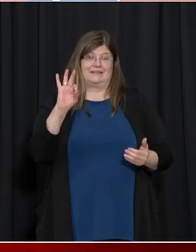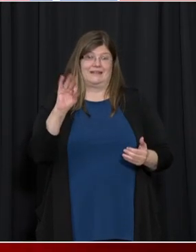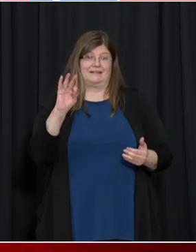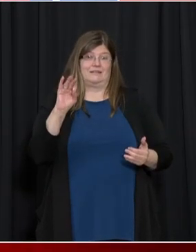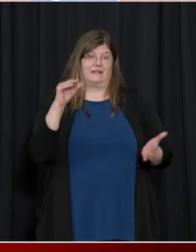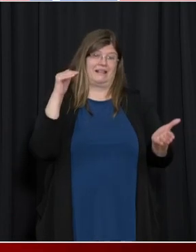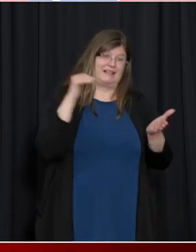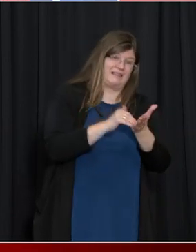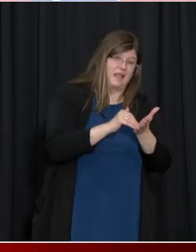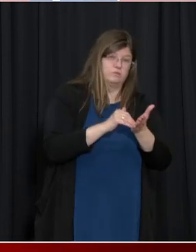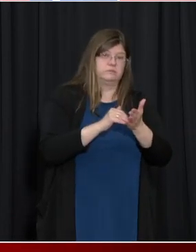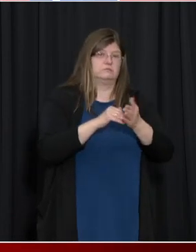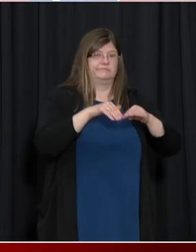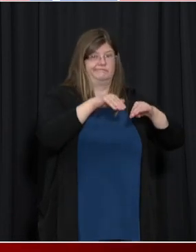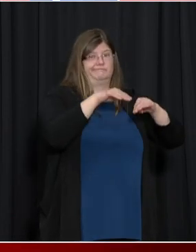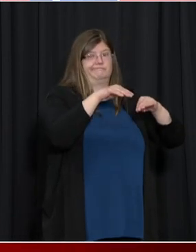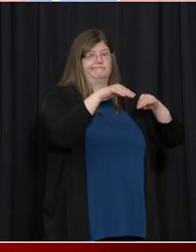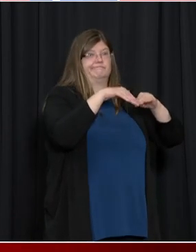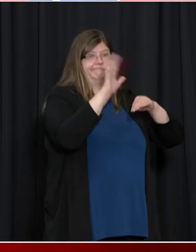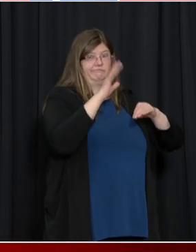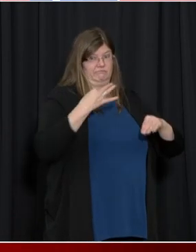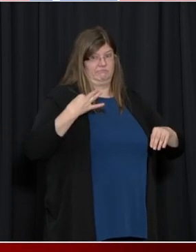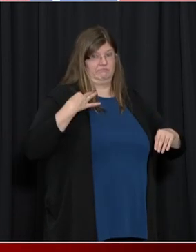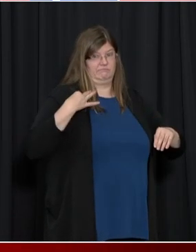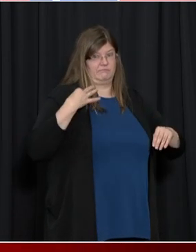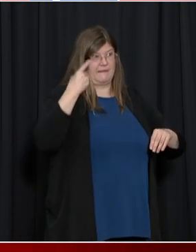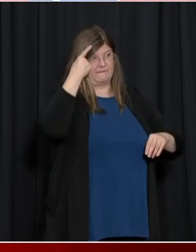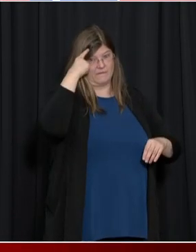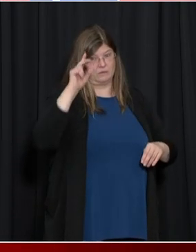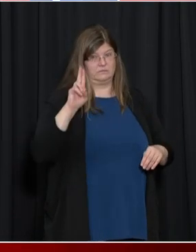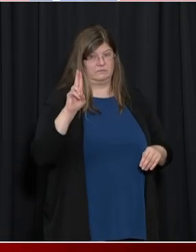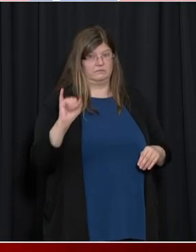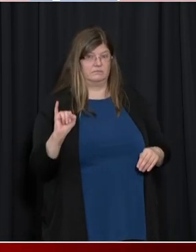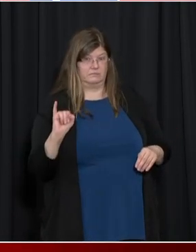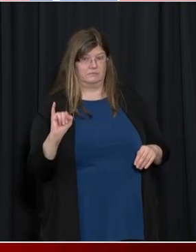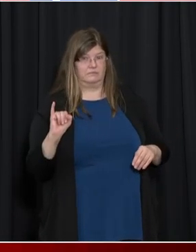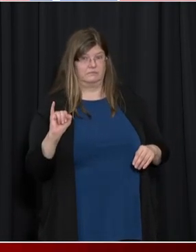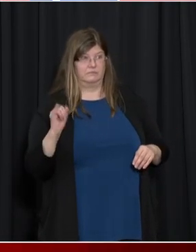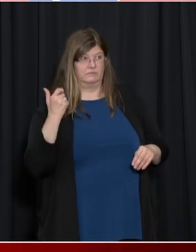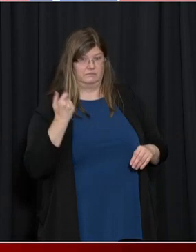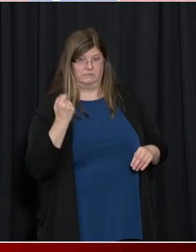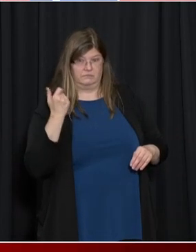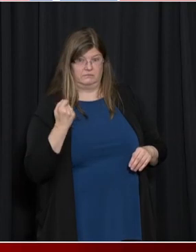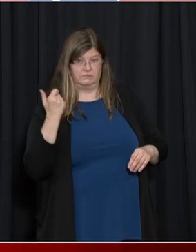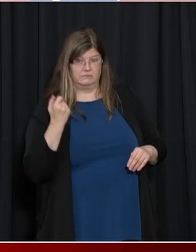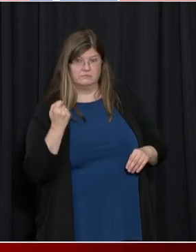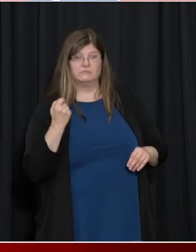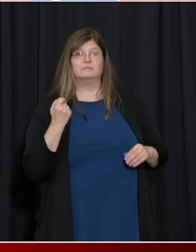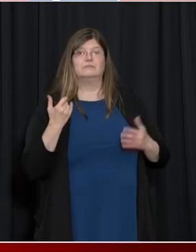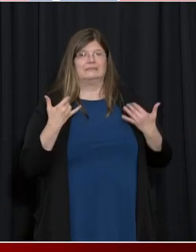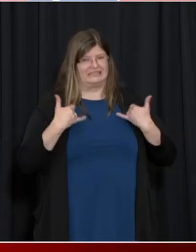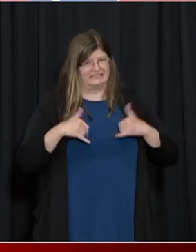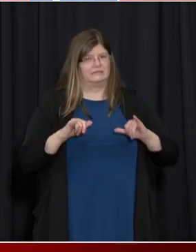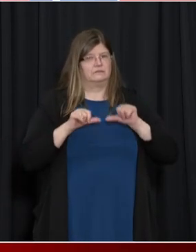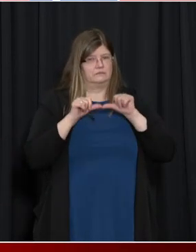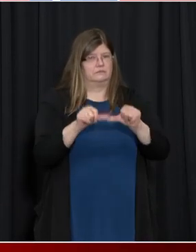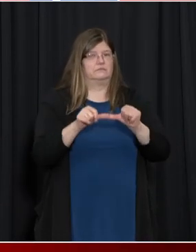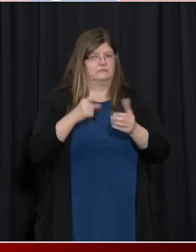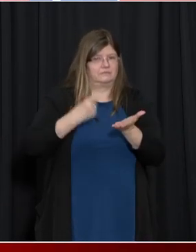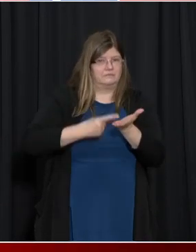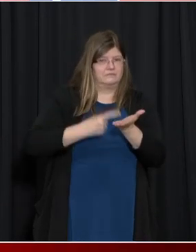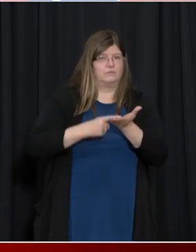unemployment. We will continue to report how each group who